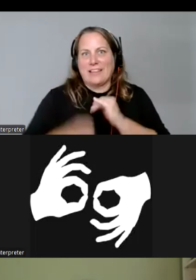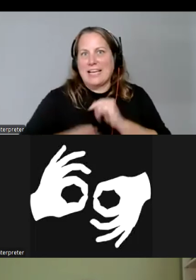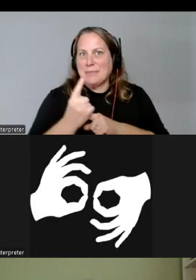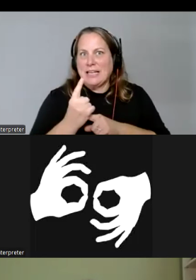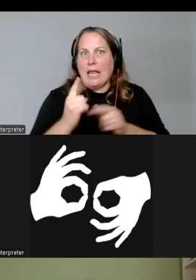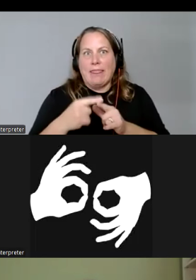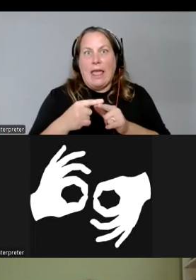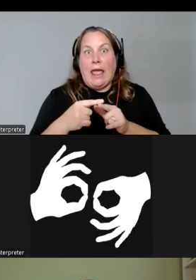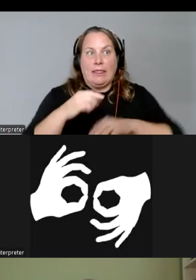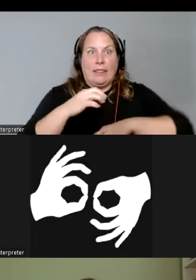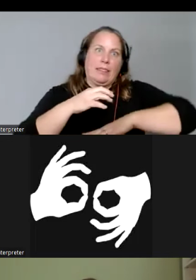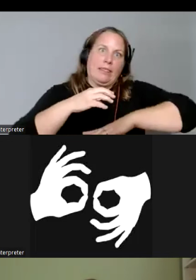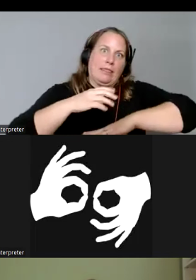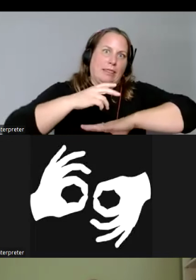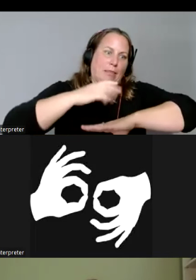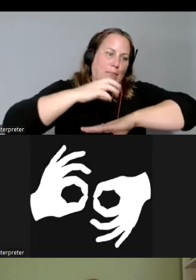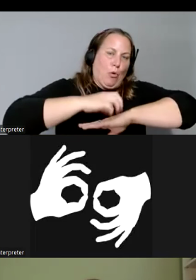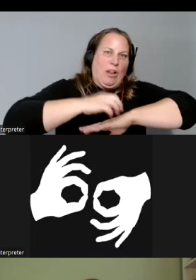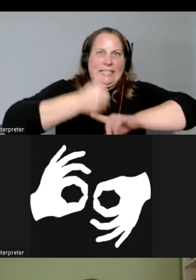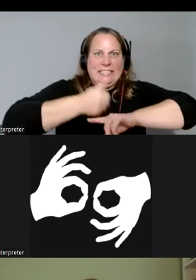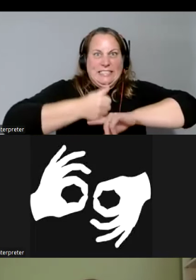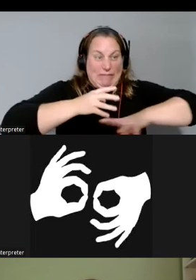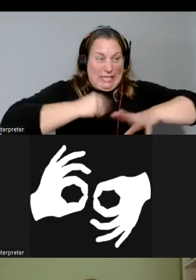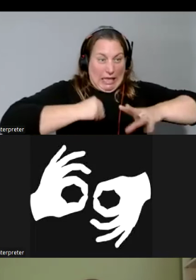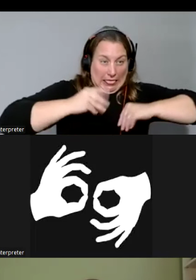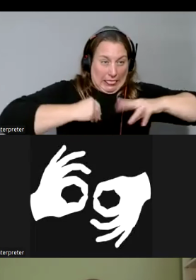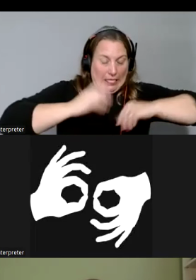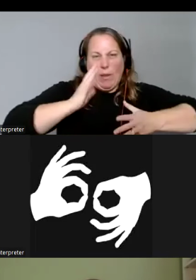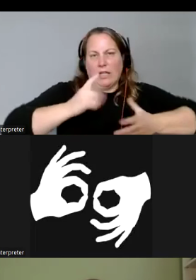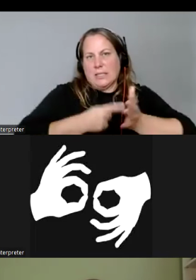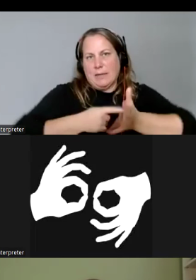usual. Next slide, please.